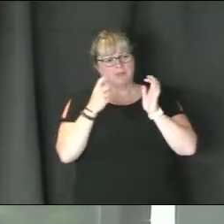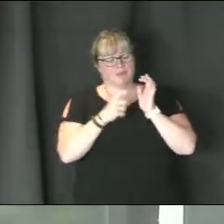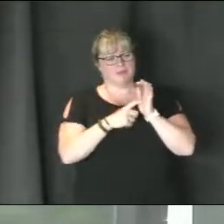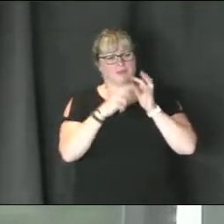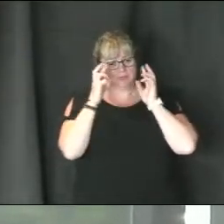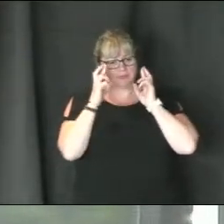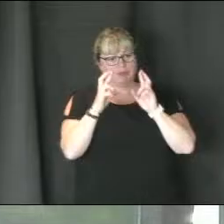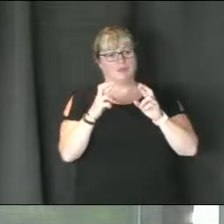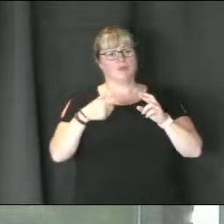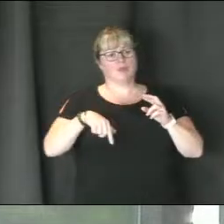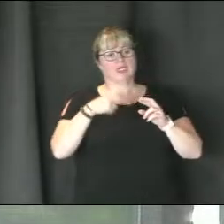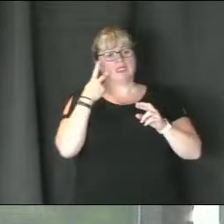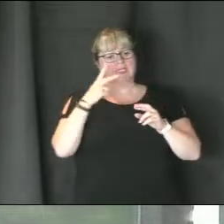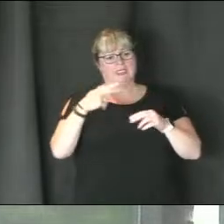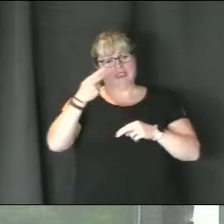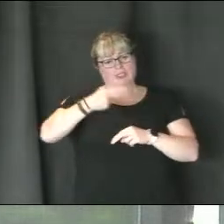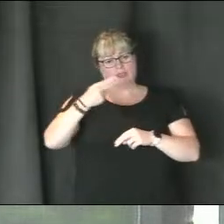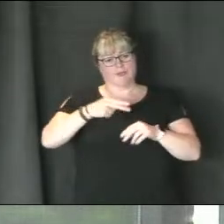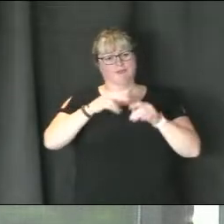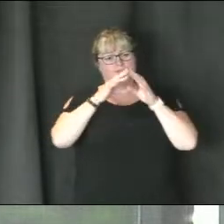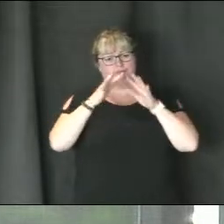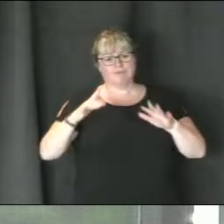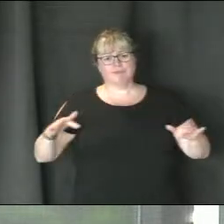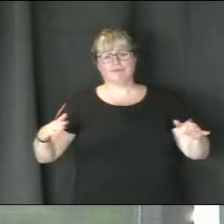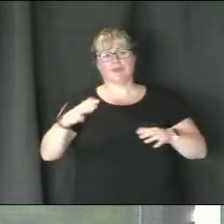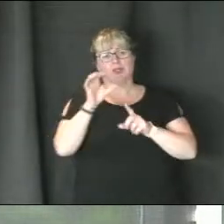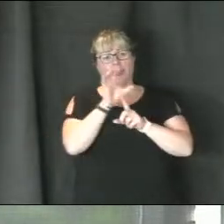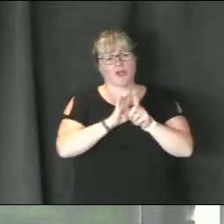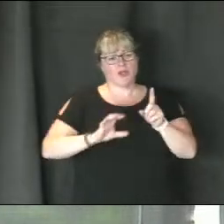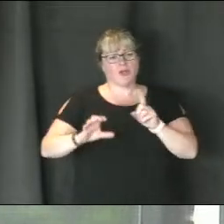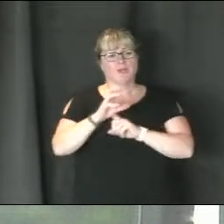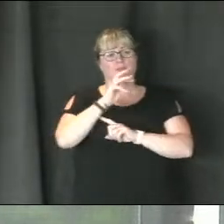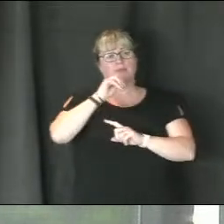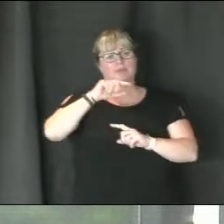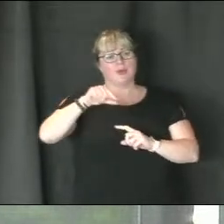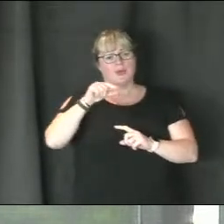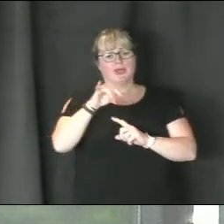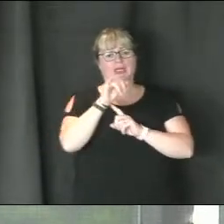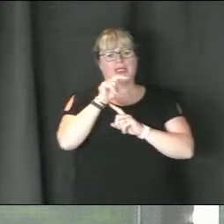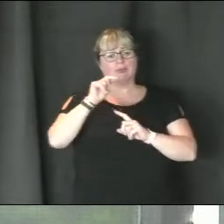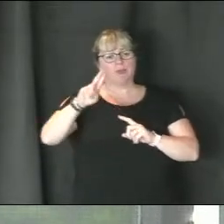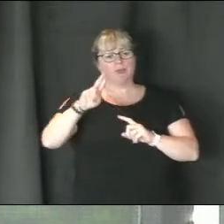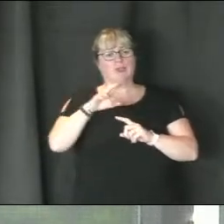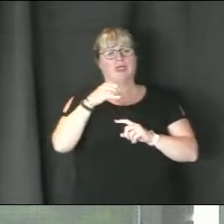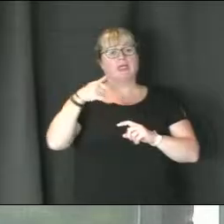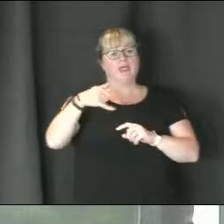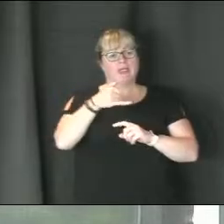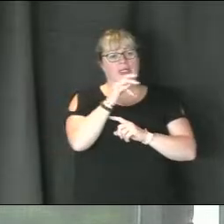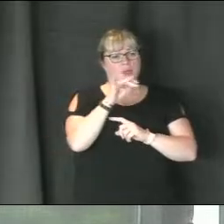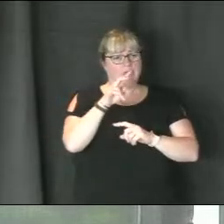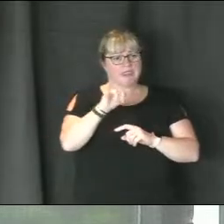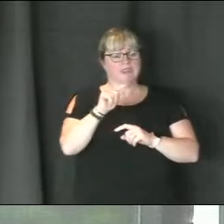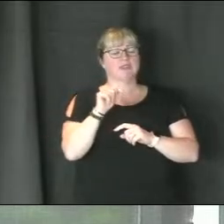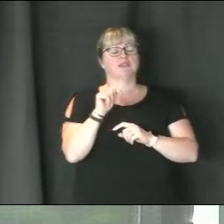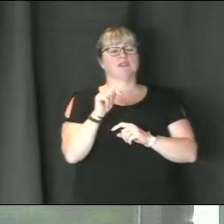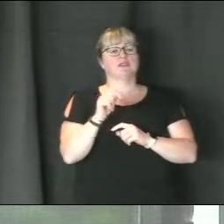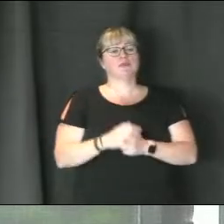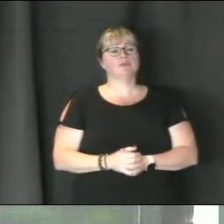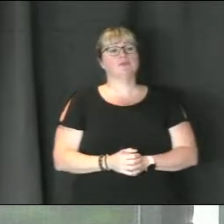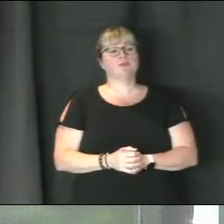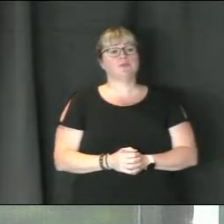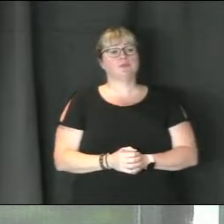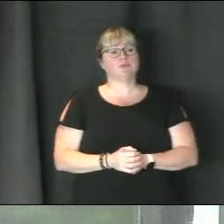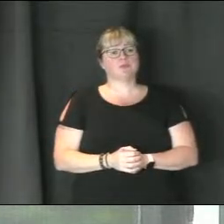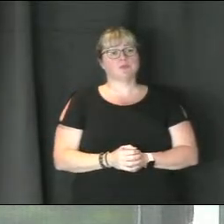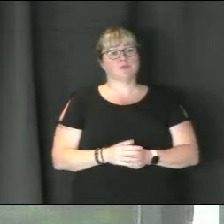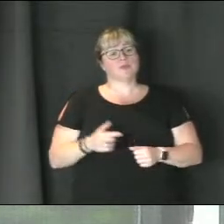respect the diverse histories and cultures of the Mi'kmaq, Innu, and Inuit. Now,